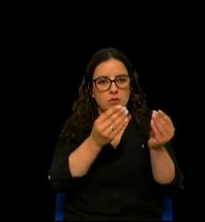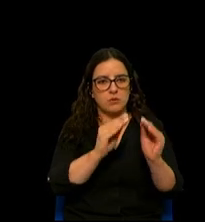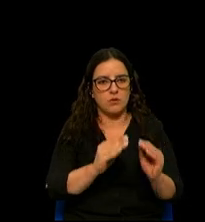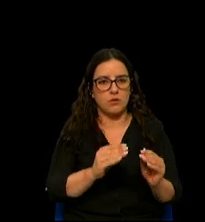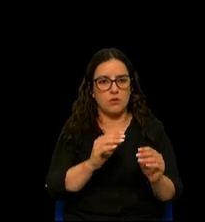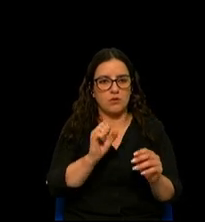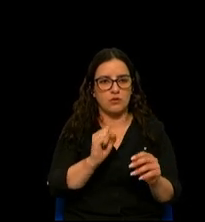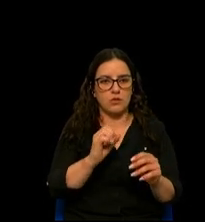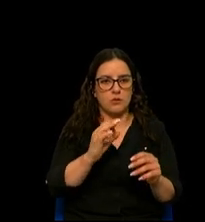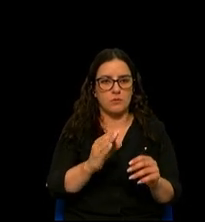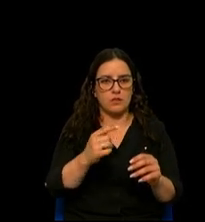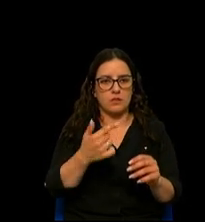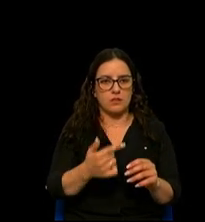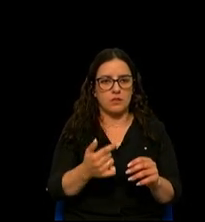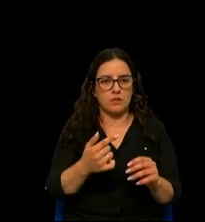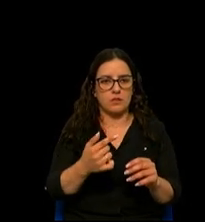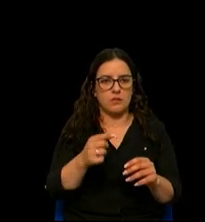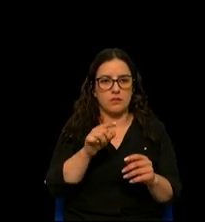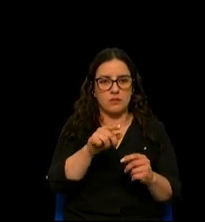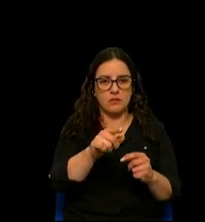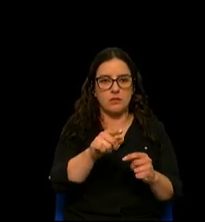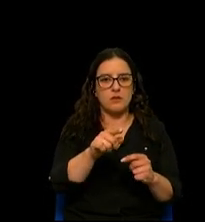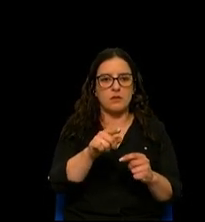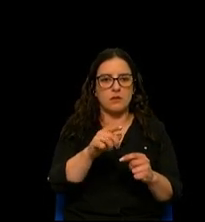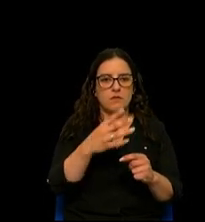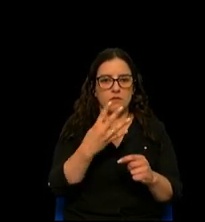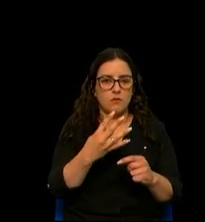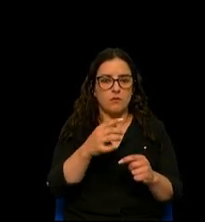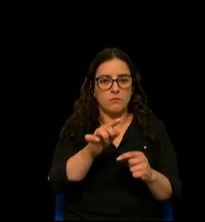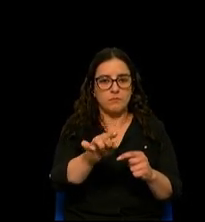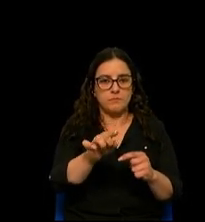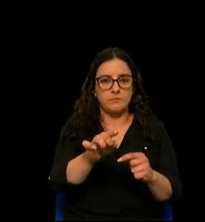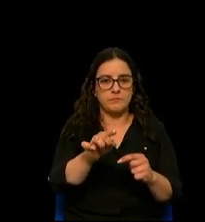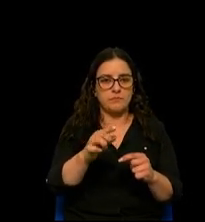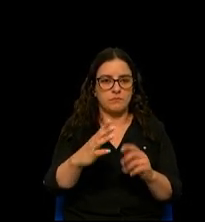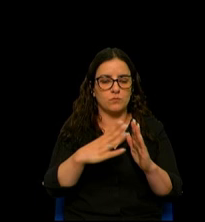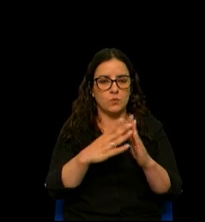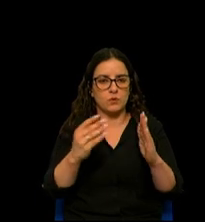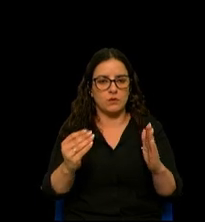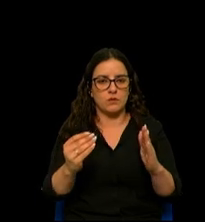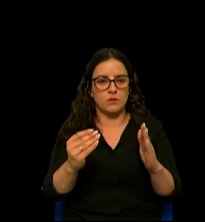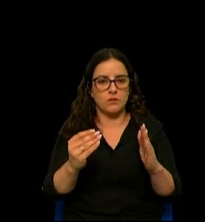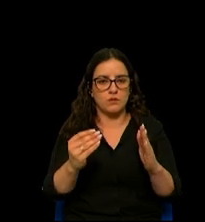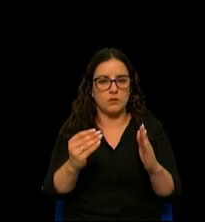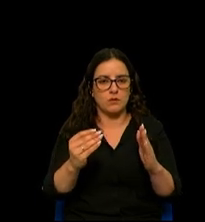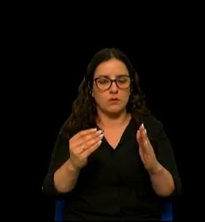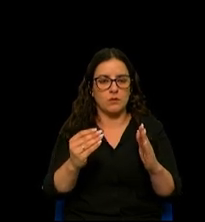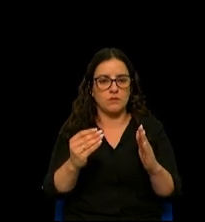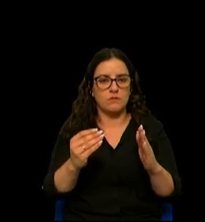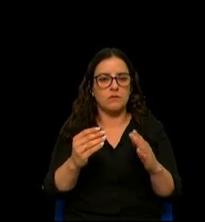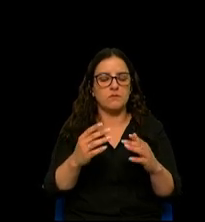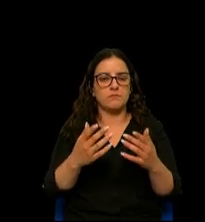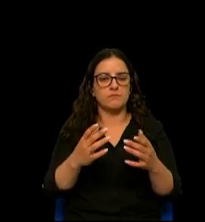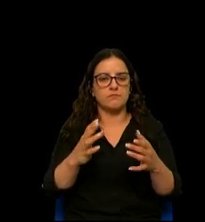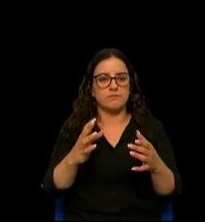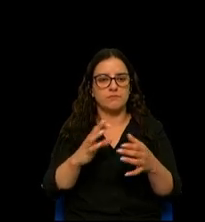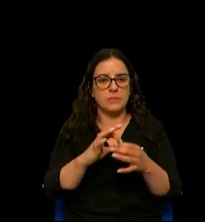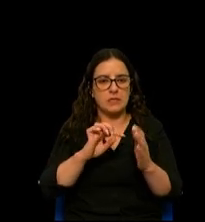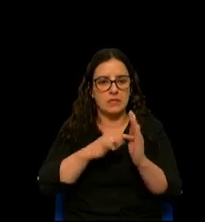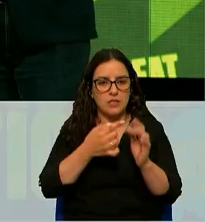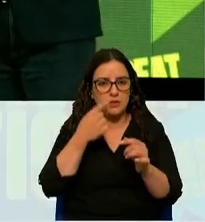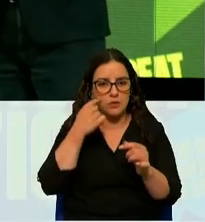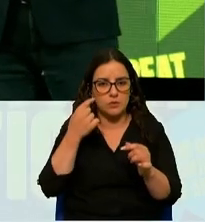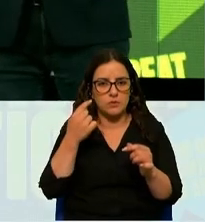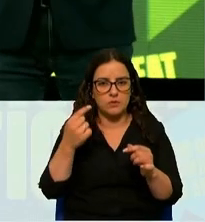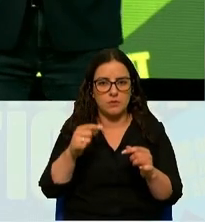see this model being asked to deliver on a particular test. And you have, you see the small